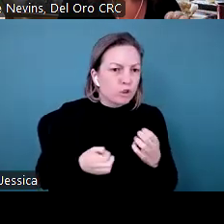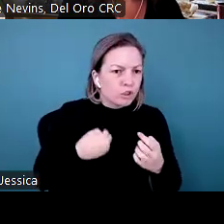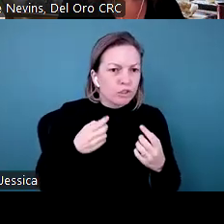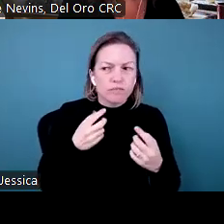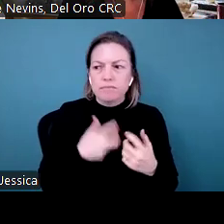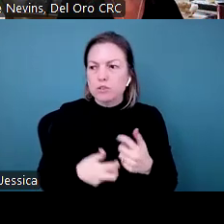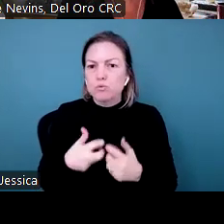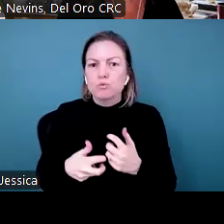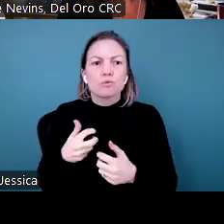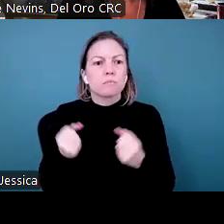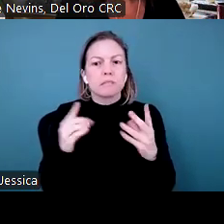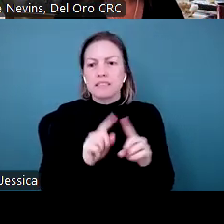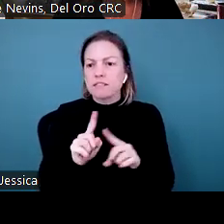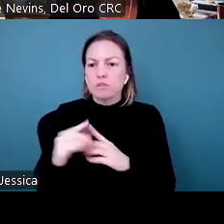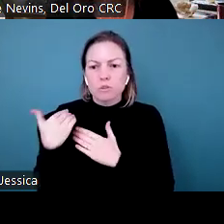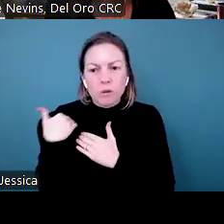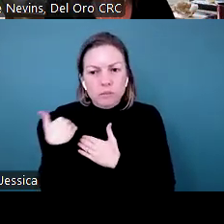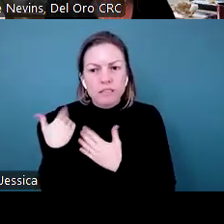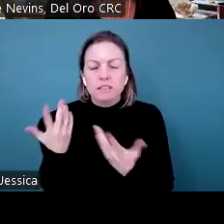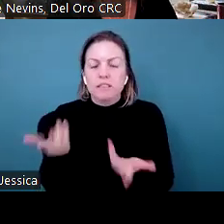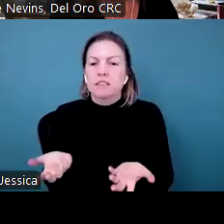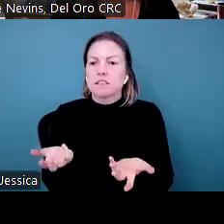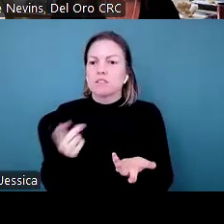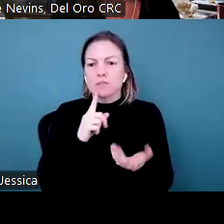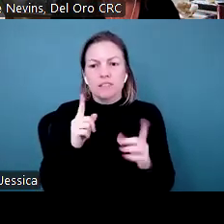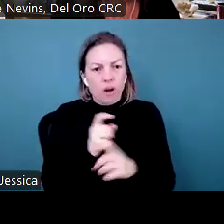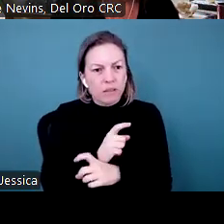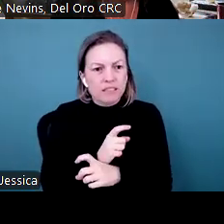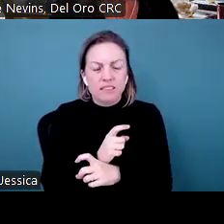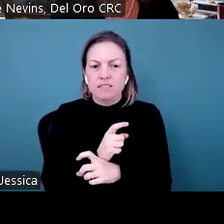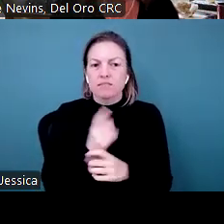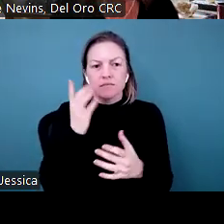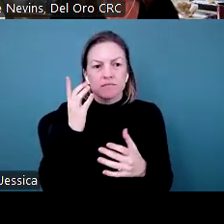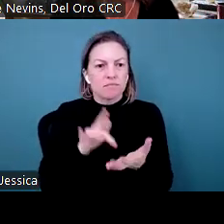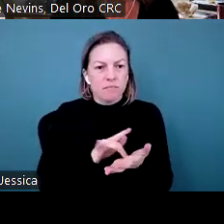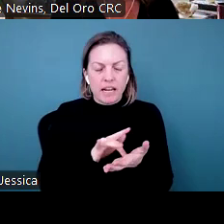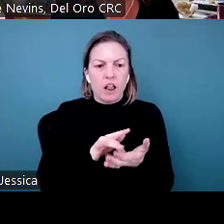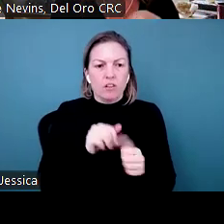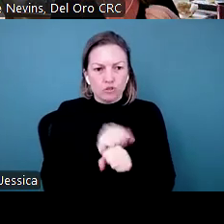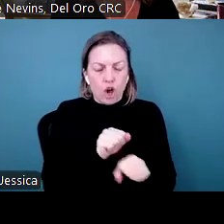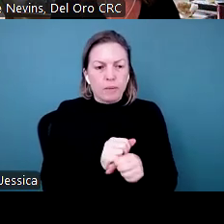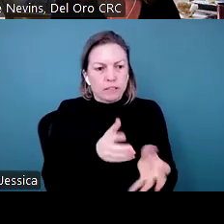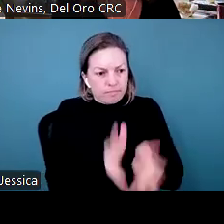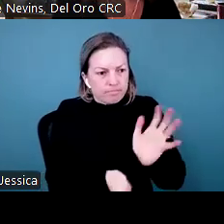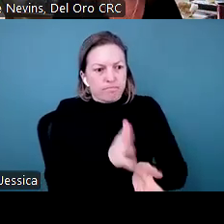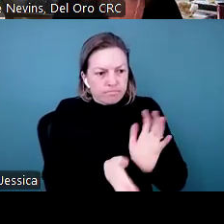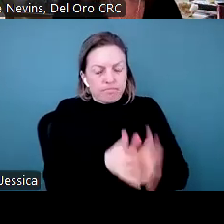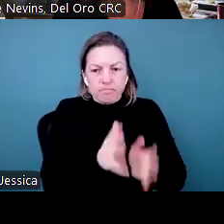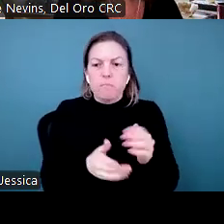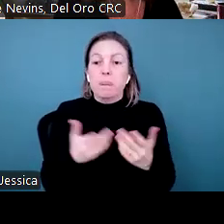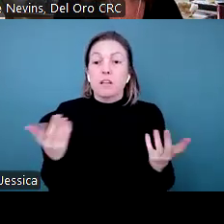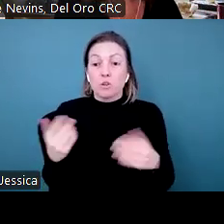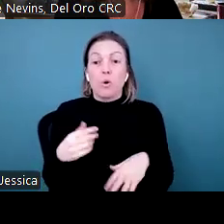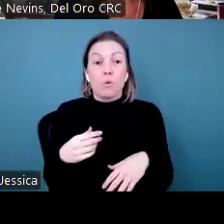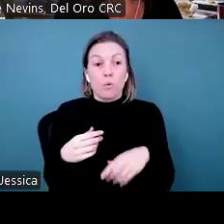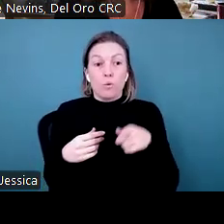multiple responsibilities, and complex medical tasks. And so the family consultant that